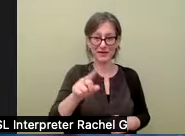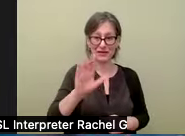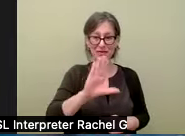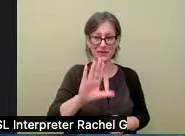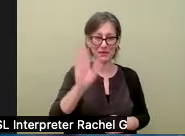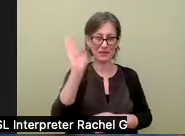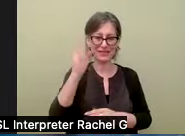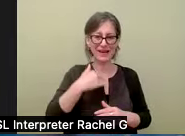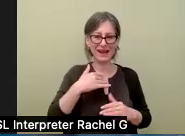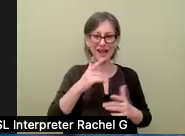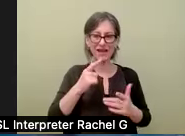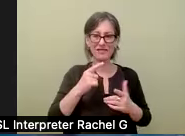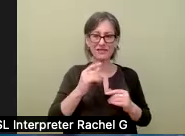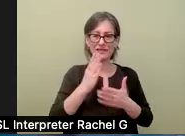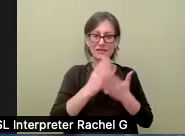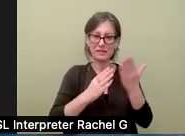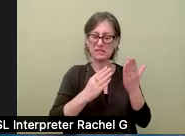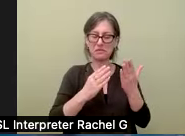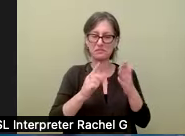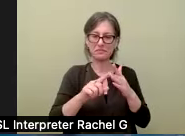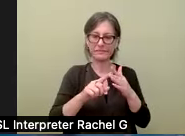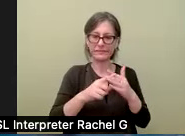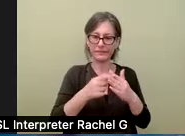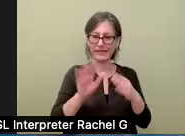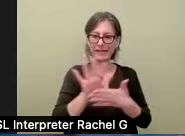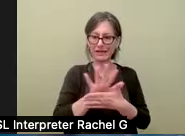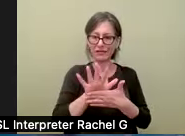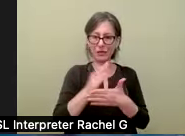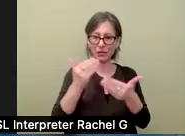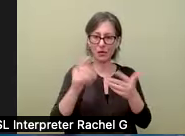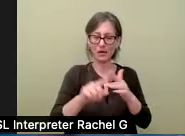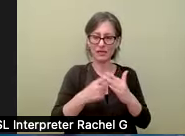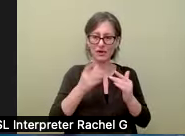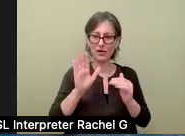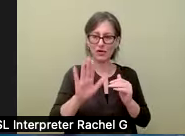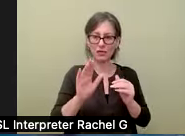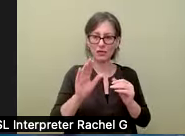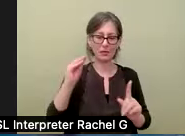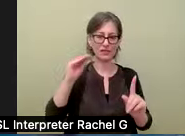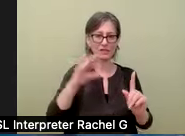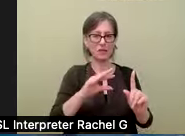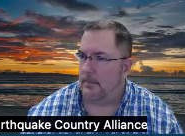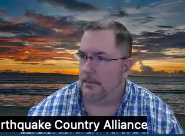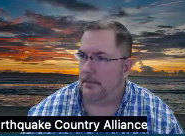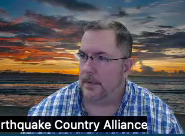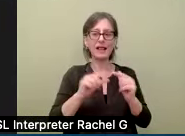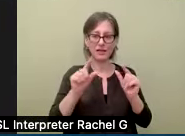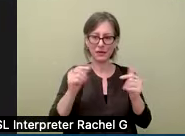some automation to it, but let's go ahead and get you started. I'm going to first spotlight you, and then you can